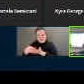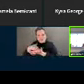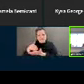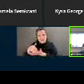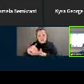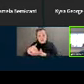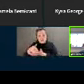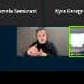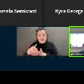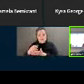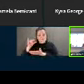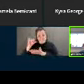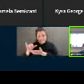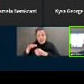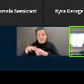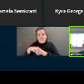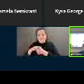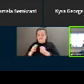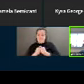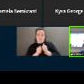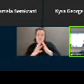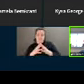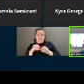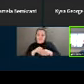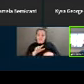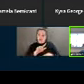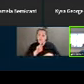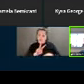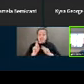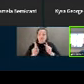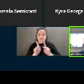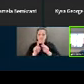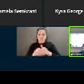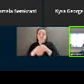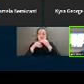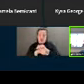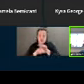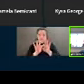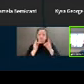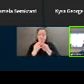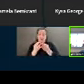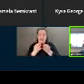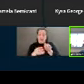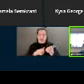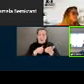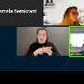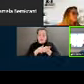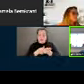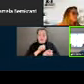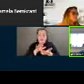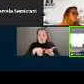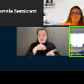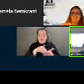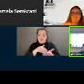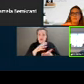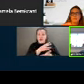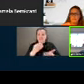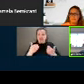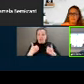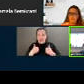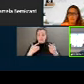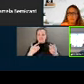that was put into practice in Las Vegas, where people come into the Family Assistance Center and they receive an escort from